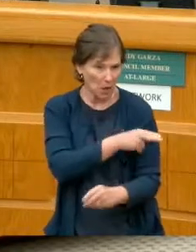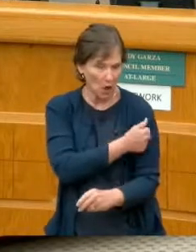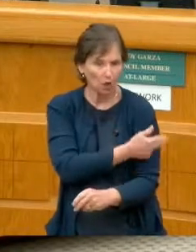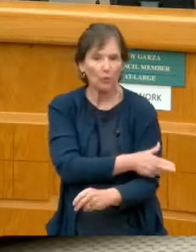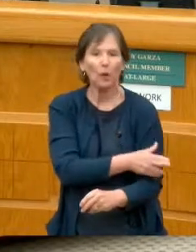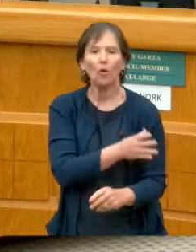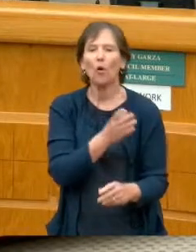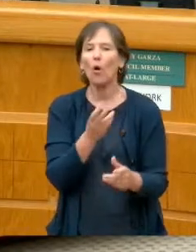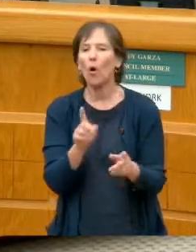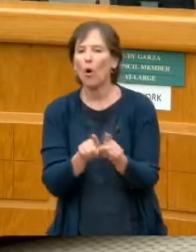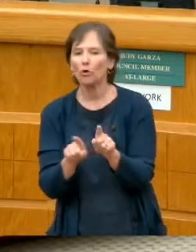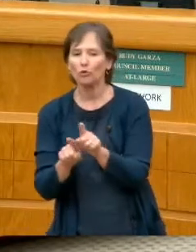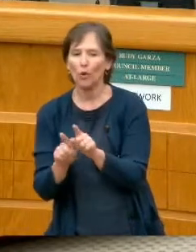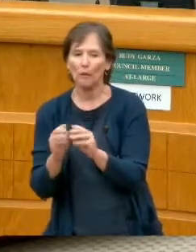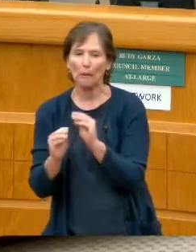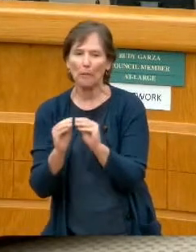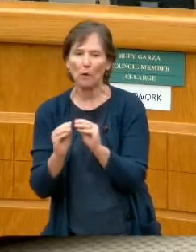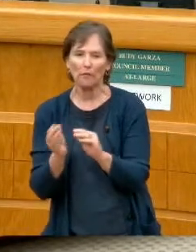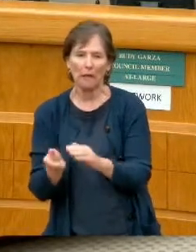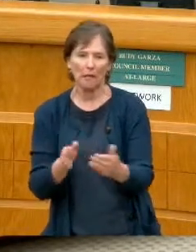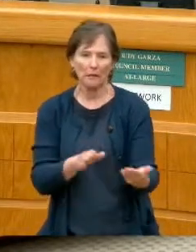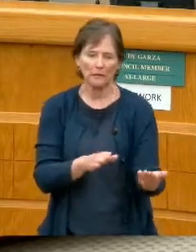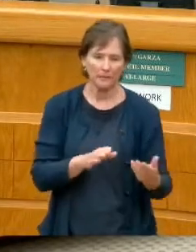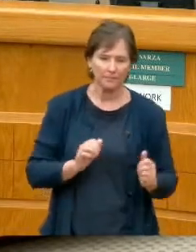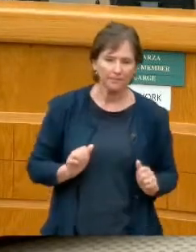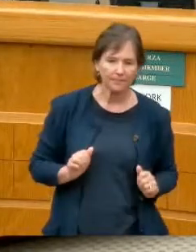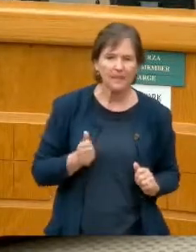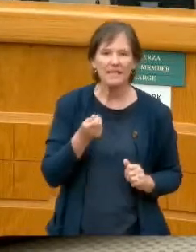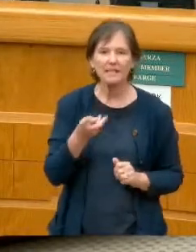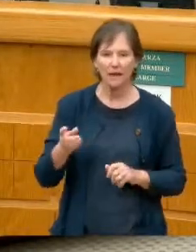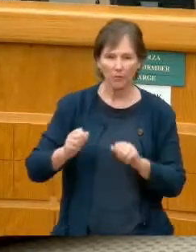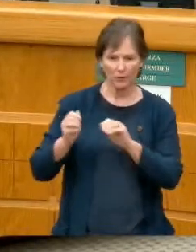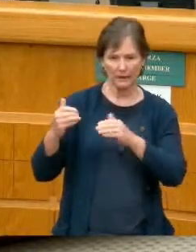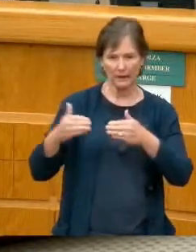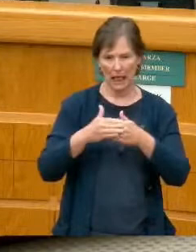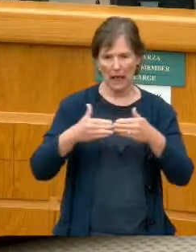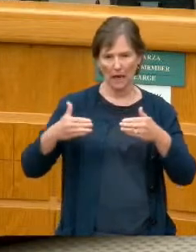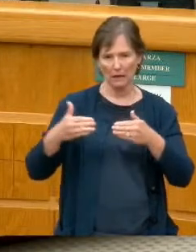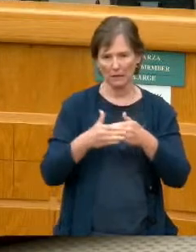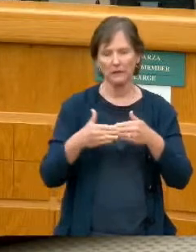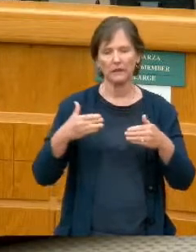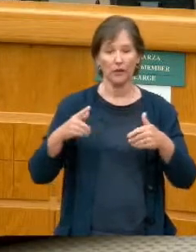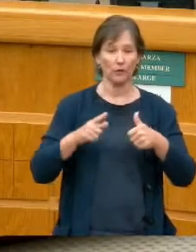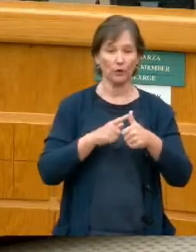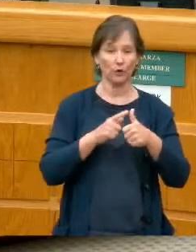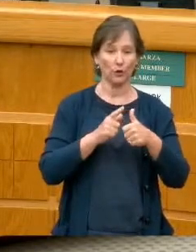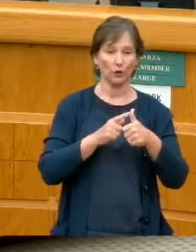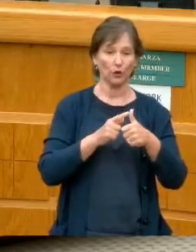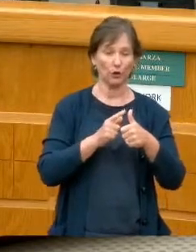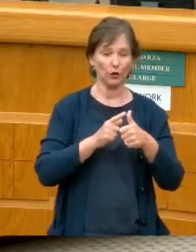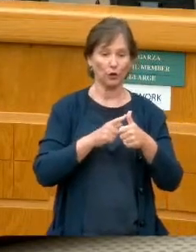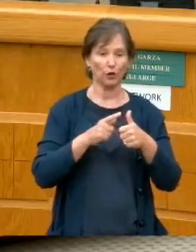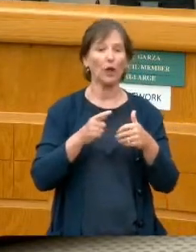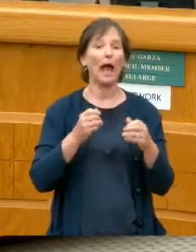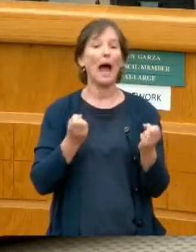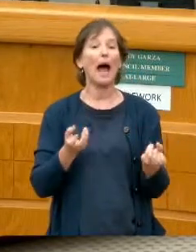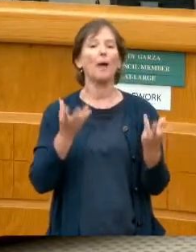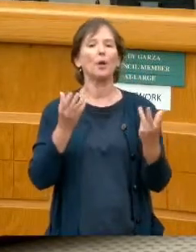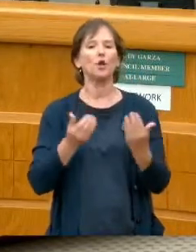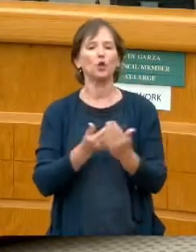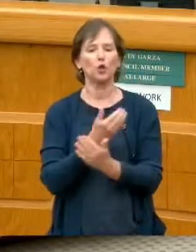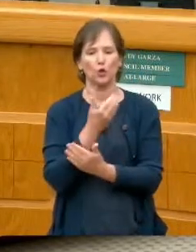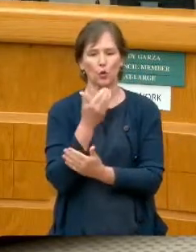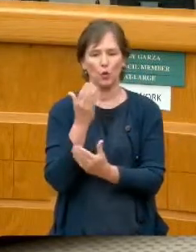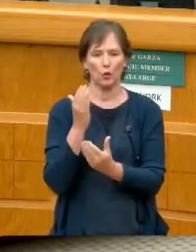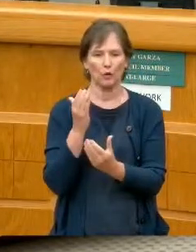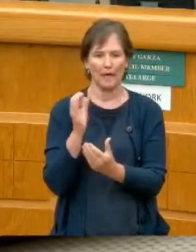area. So we do have several visuals. The first one we'll show you is the number of new cases for Nueces